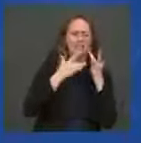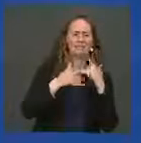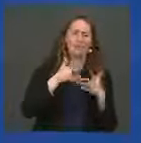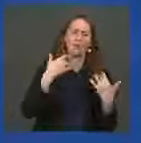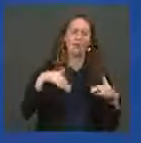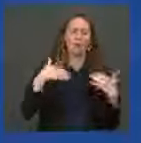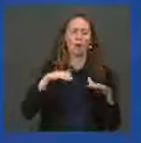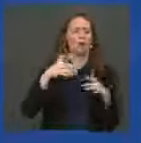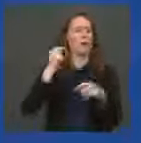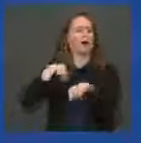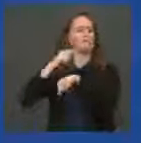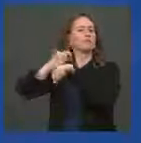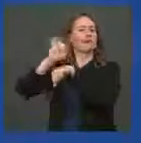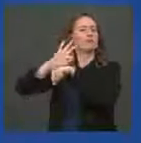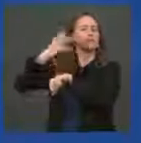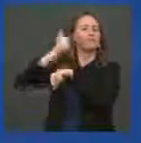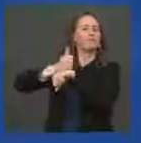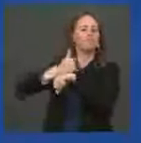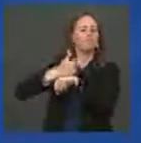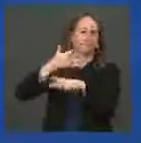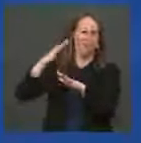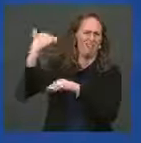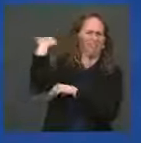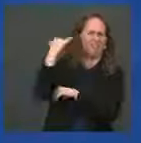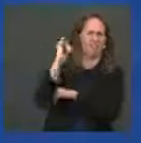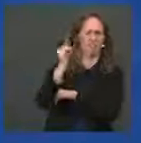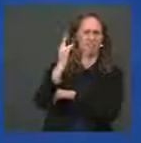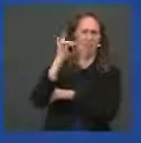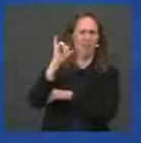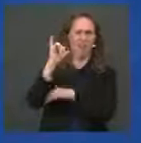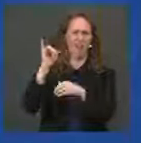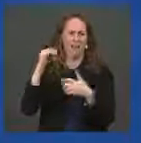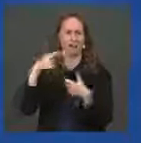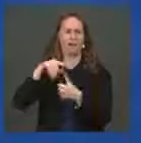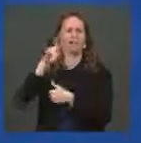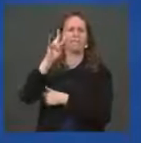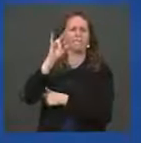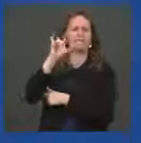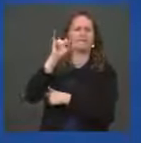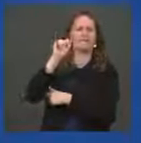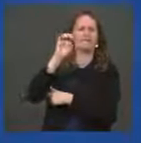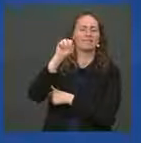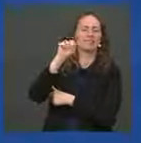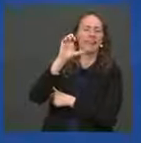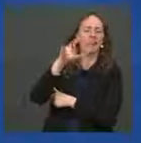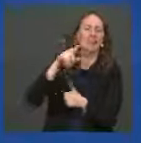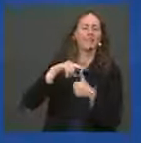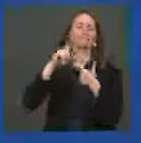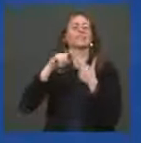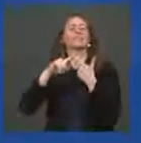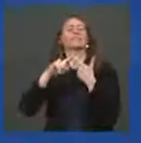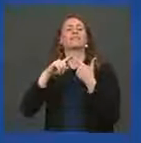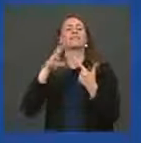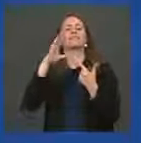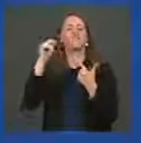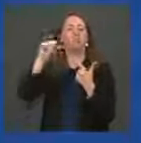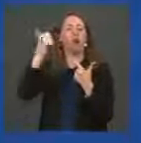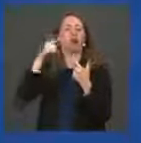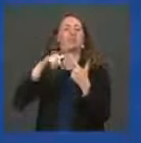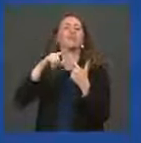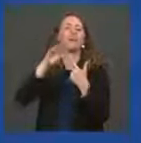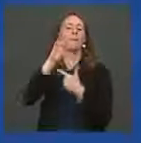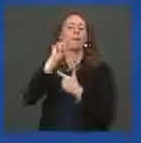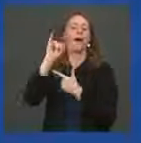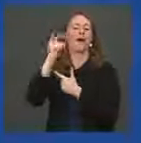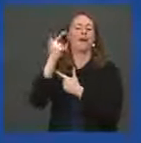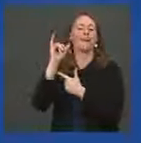Secretaries Buttigieg, Raimondo, and Vilsack, and by my Director of National Economic Council, Brian Deese. I want to thank them for their